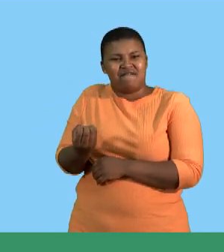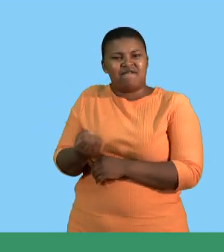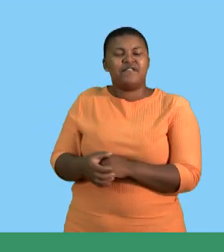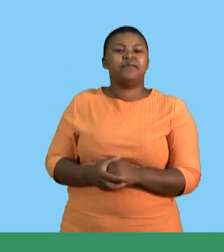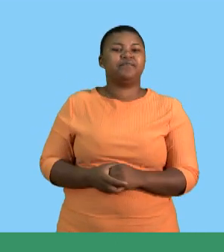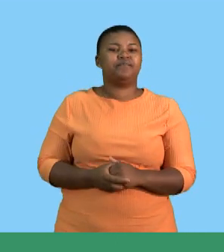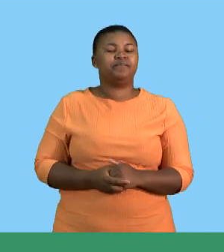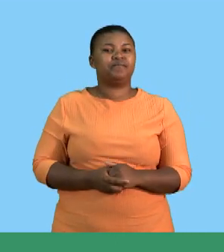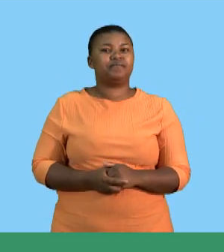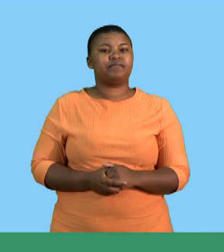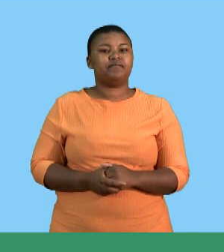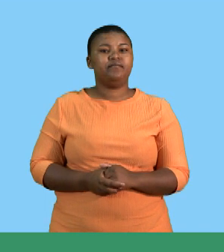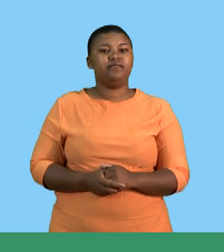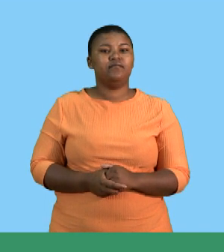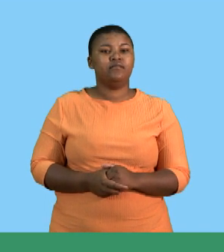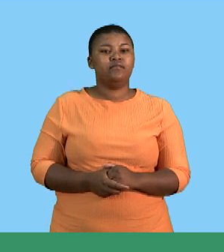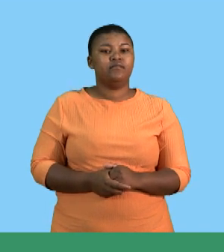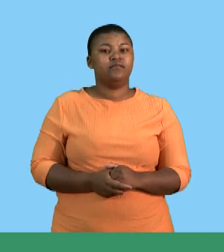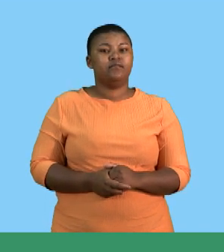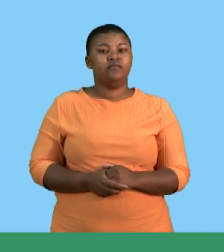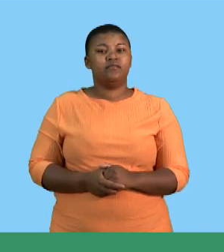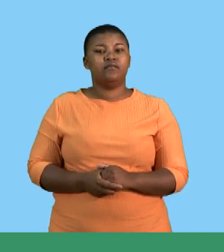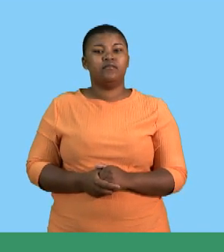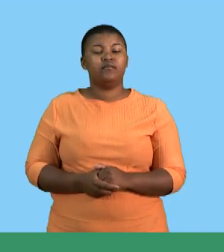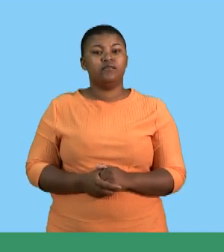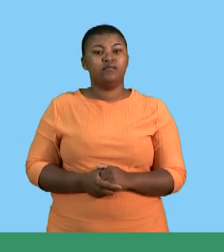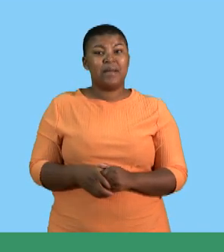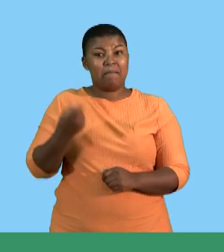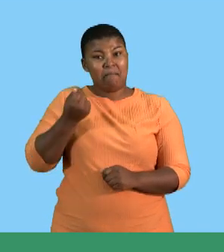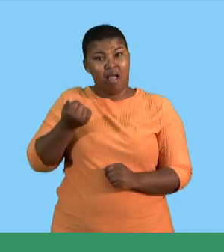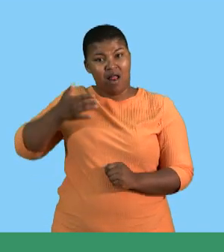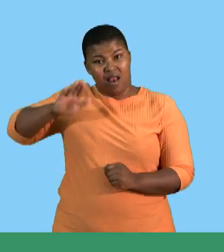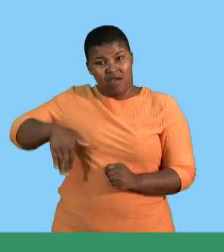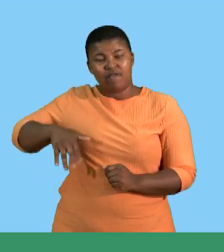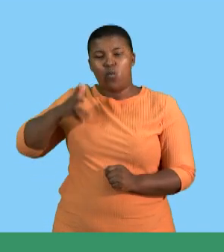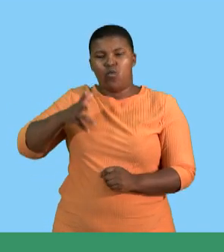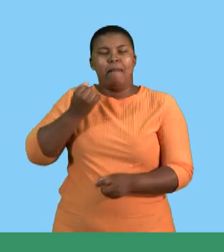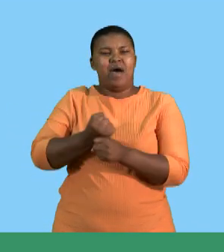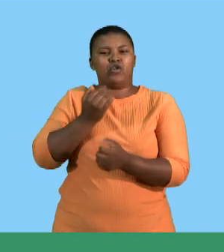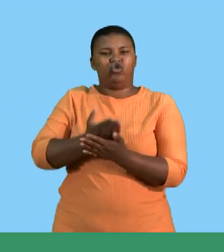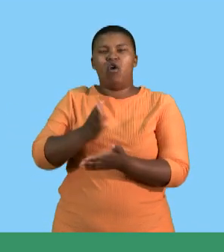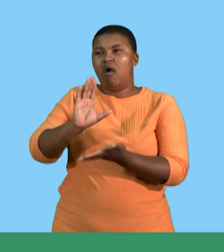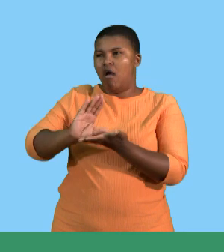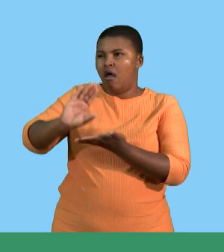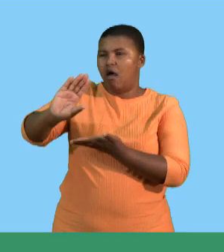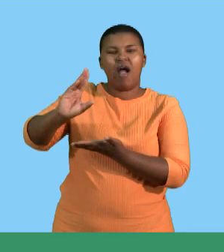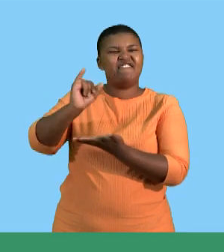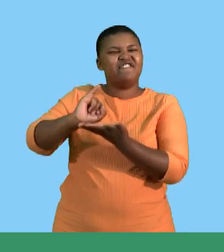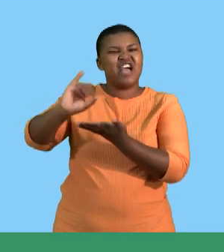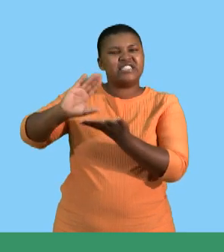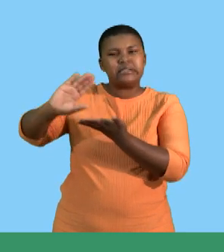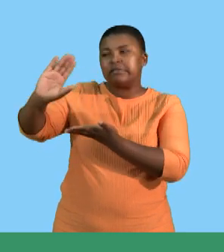funds. Now the term surplus funds refer to excess money. And